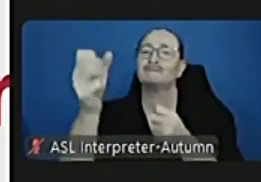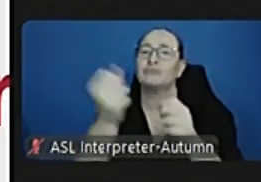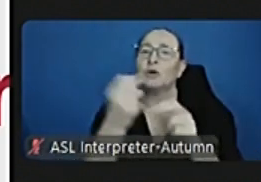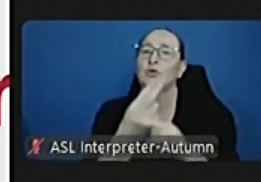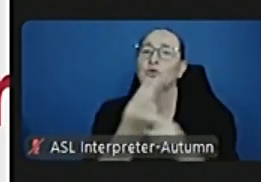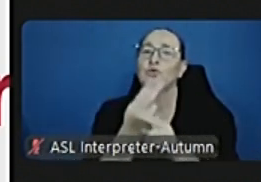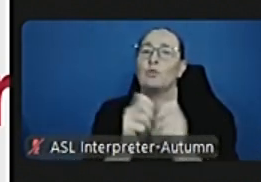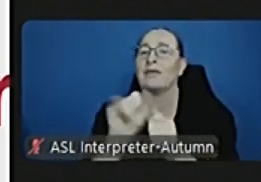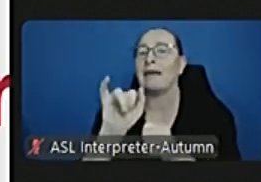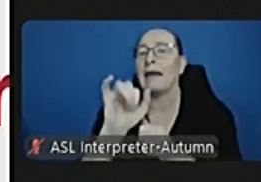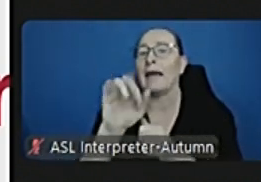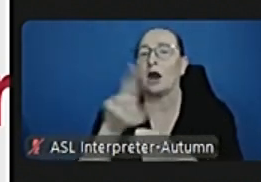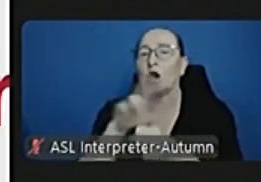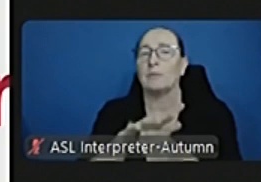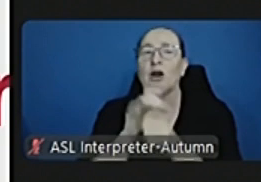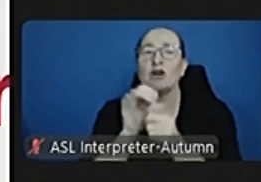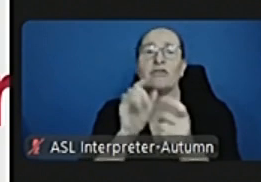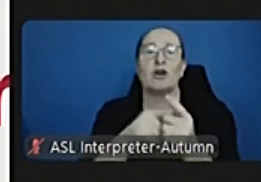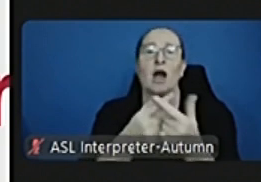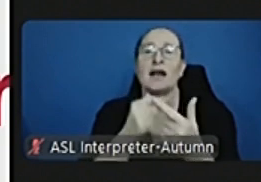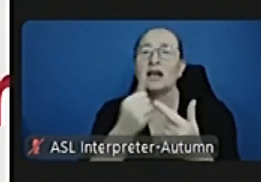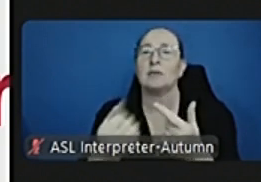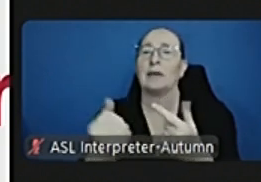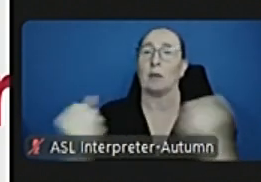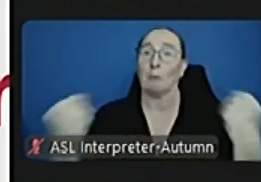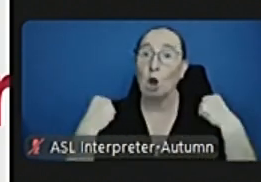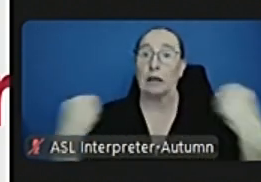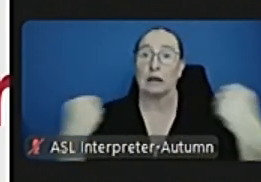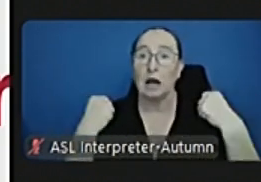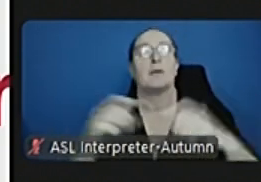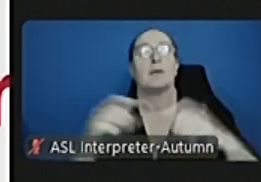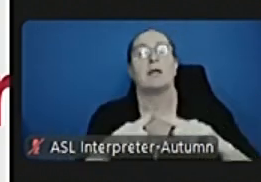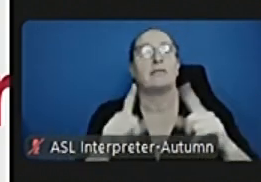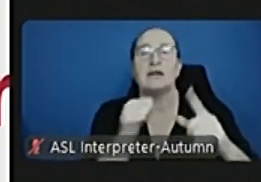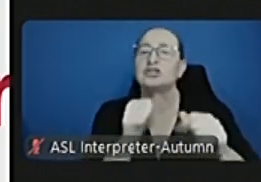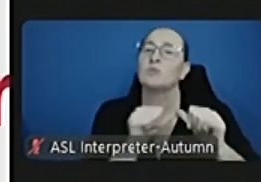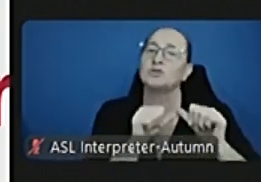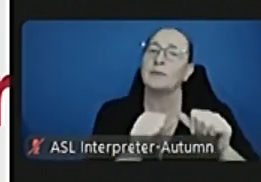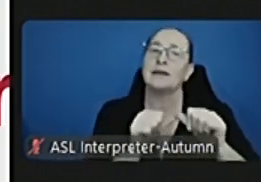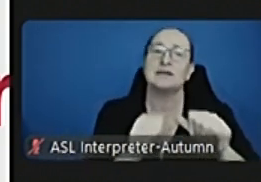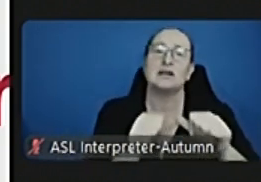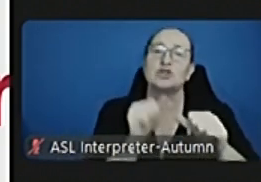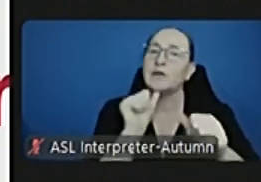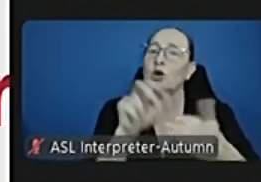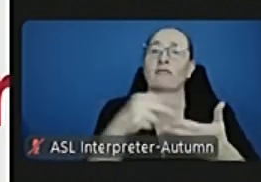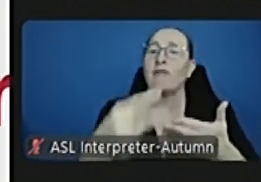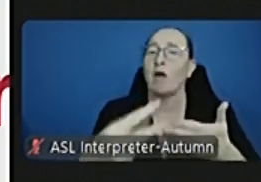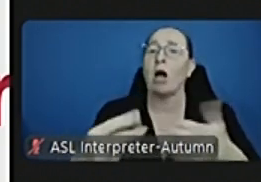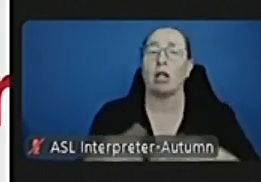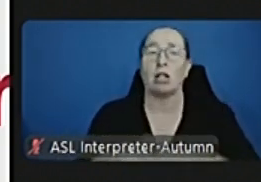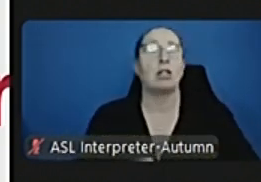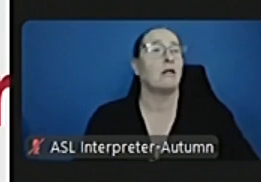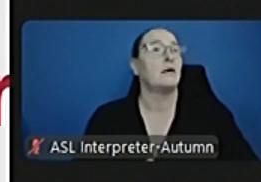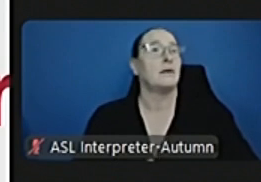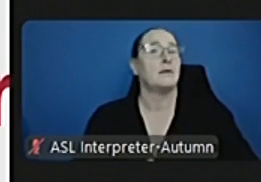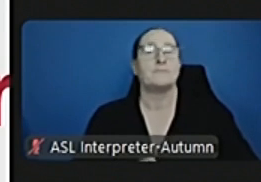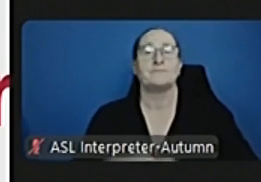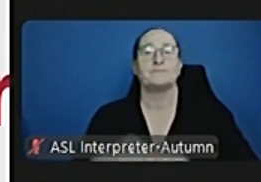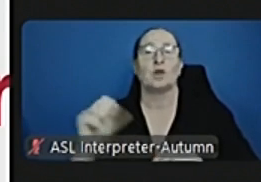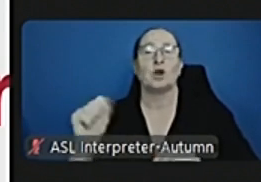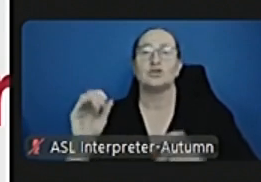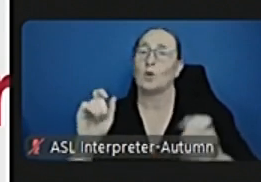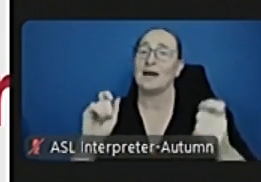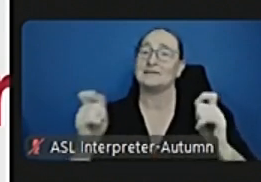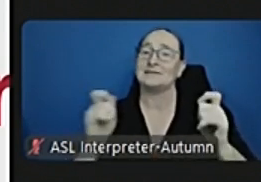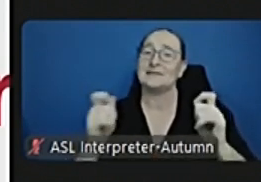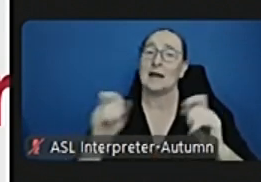They're not going to be jerky. They're not going to be bulking up. They want to just maintain so that they don't fall. And so adapting the